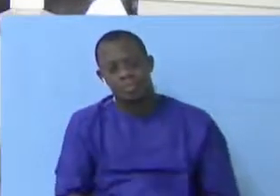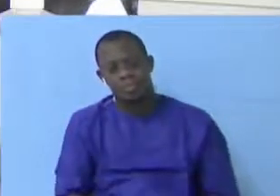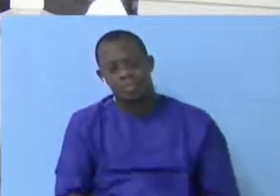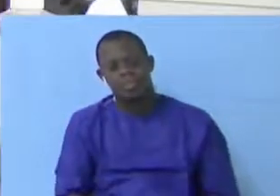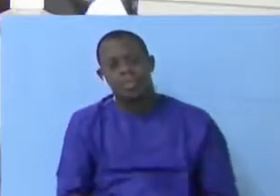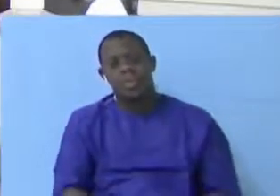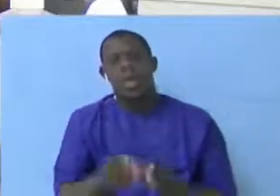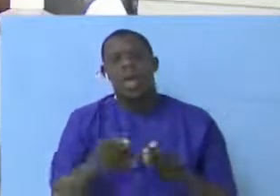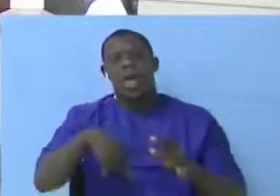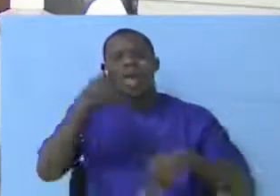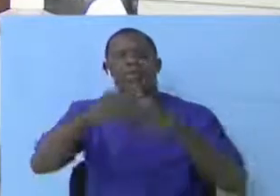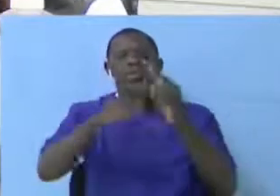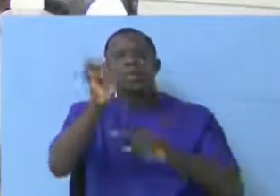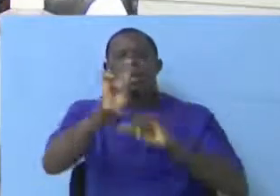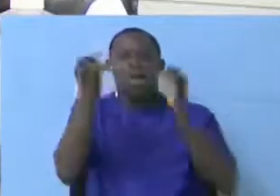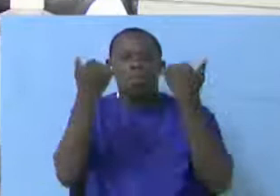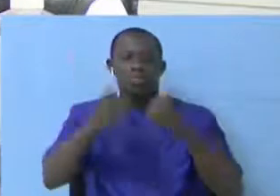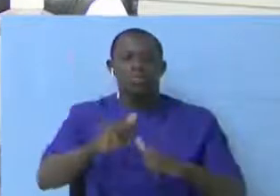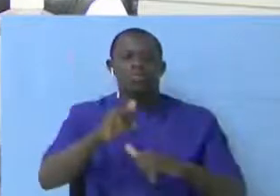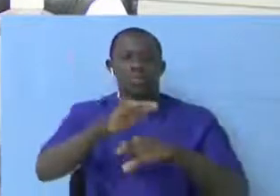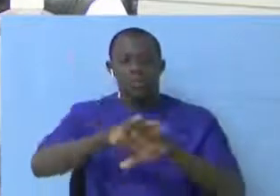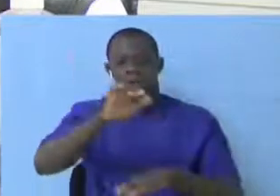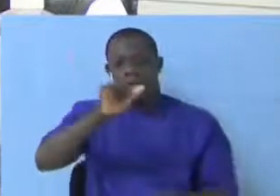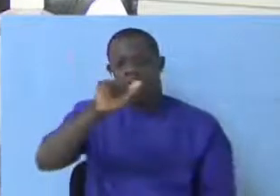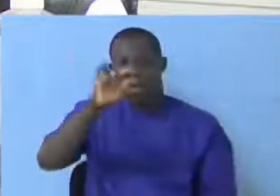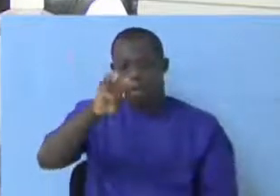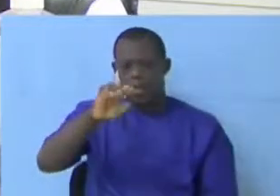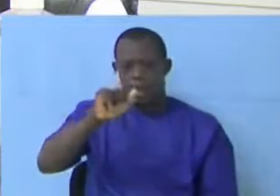Ultimately, what happened to Amadou?